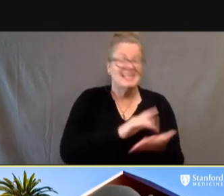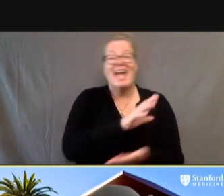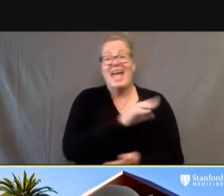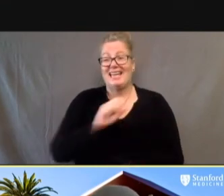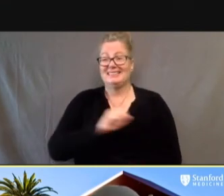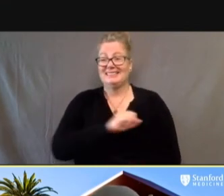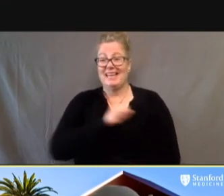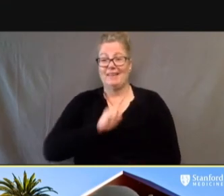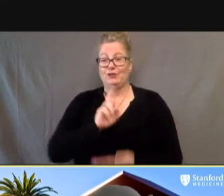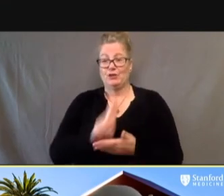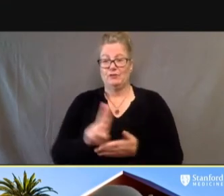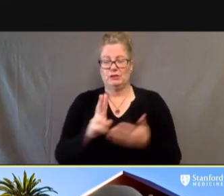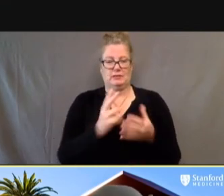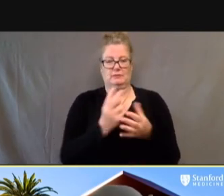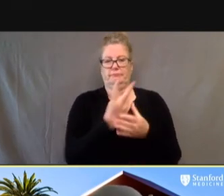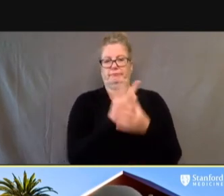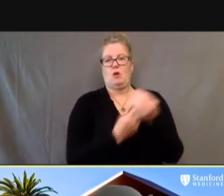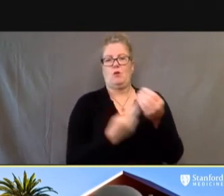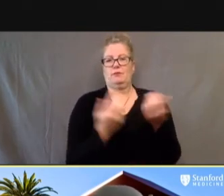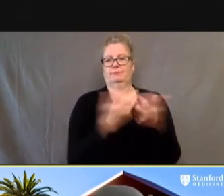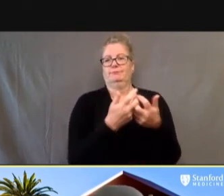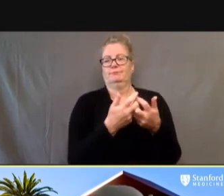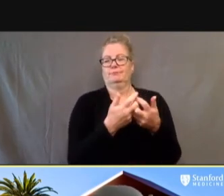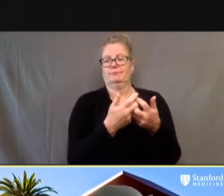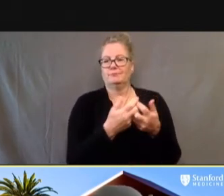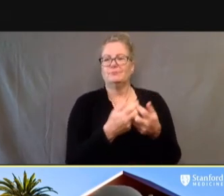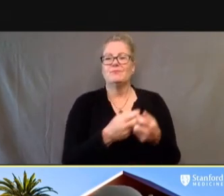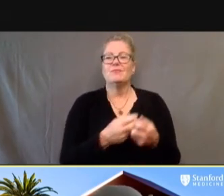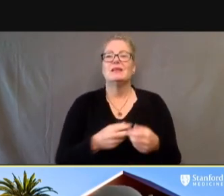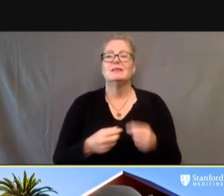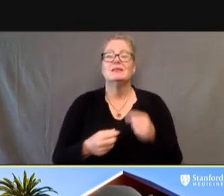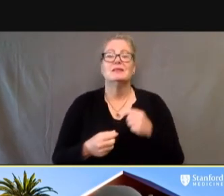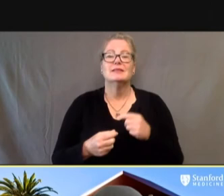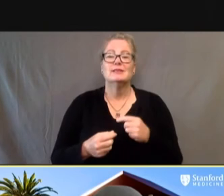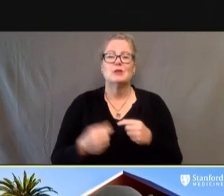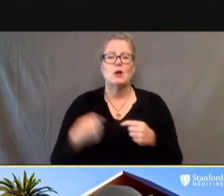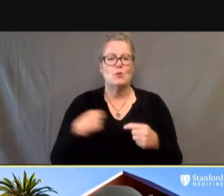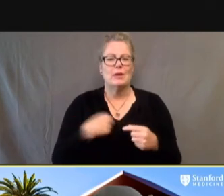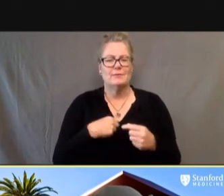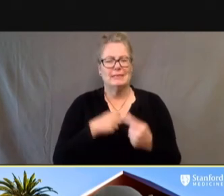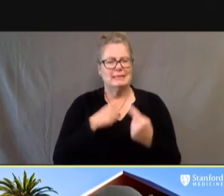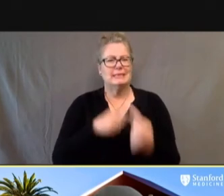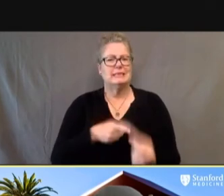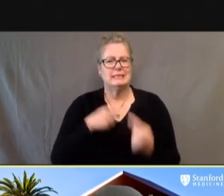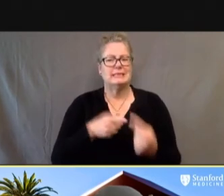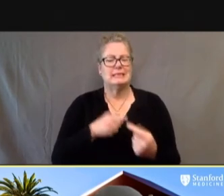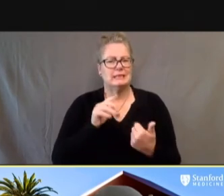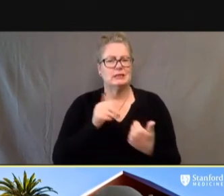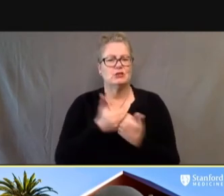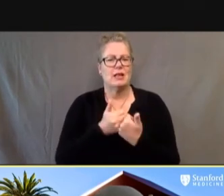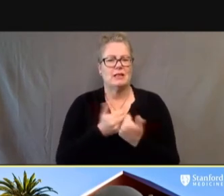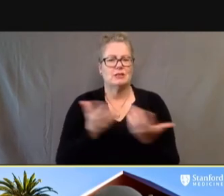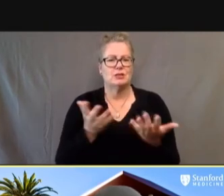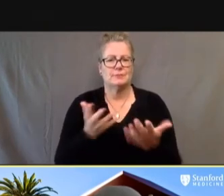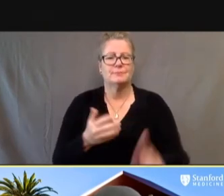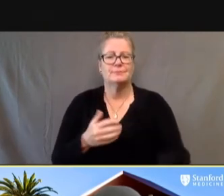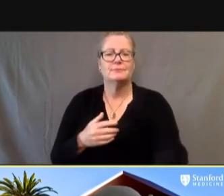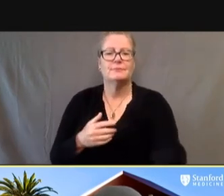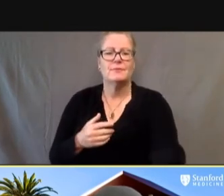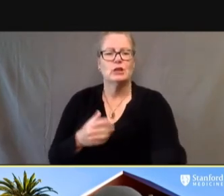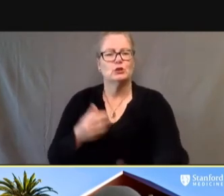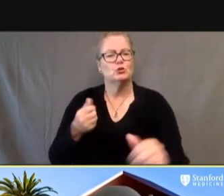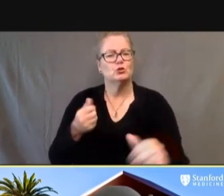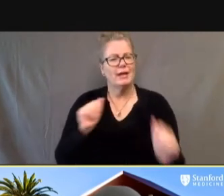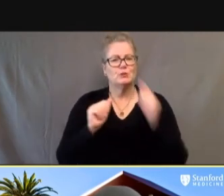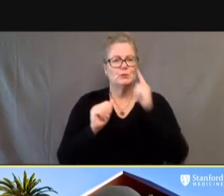both. And one of the challenges that we've been navigating and really helping with is expanding the understanding